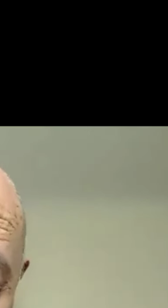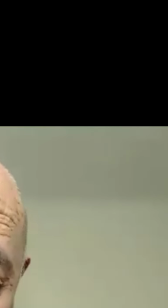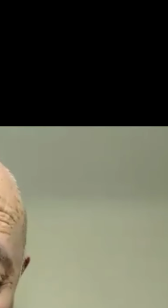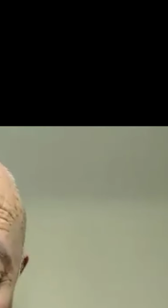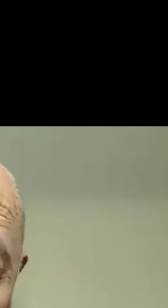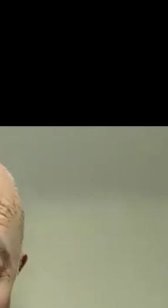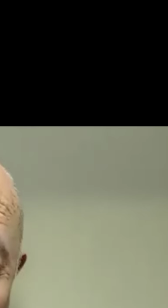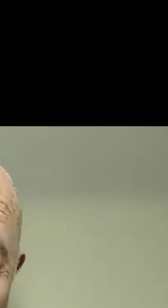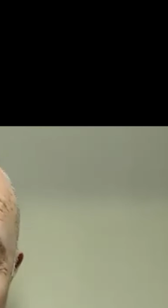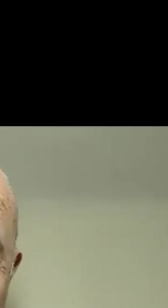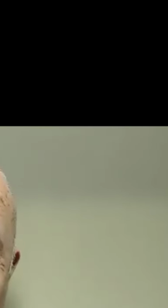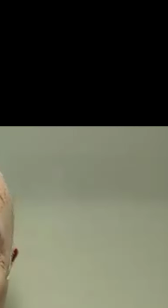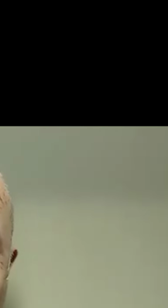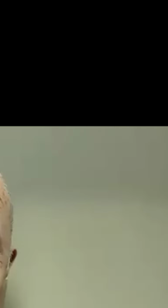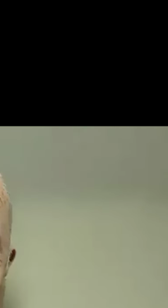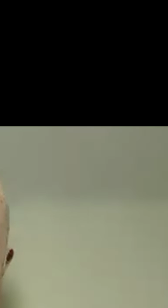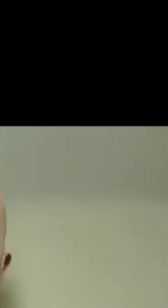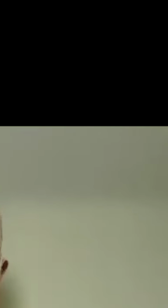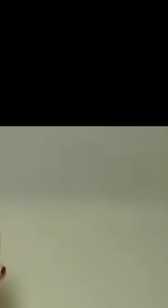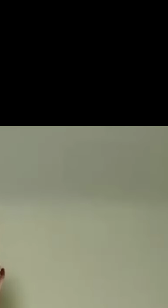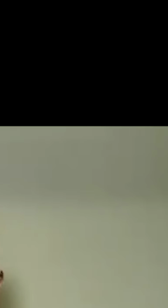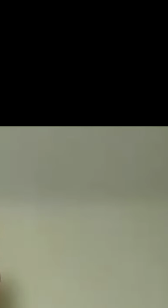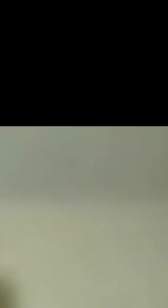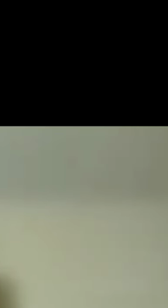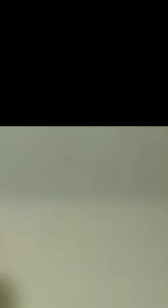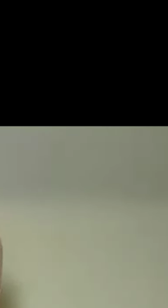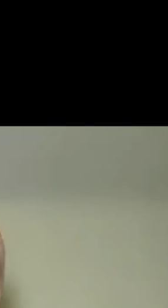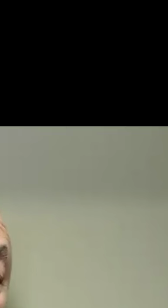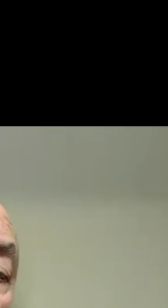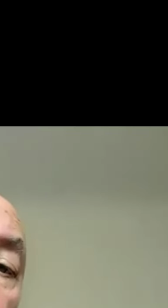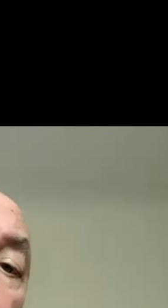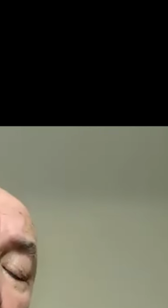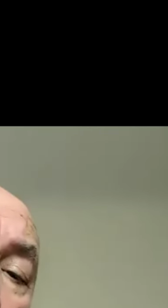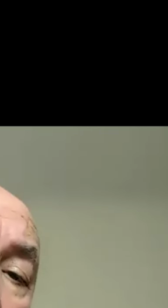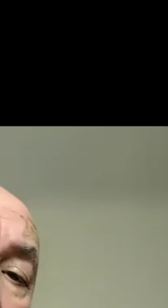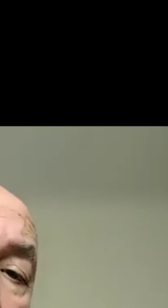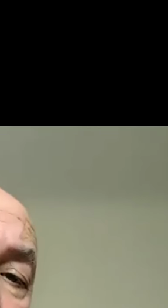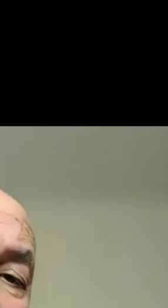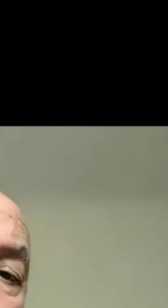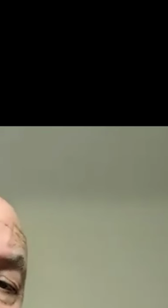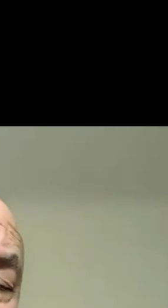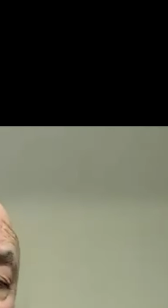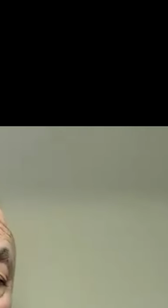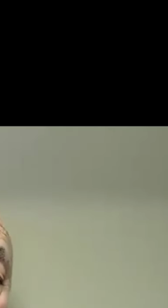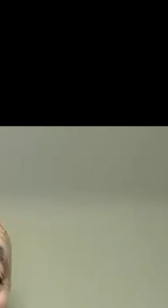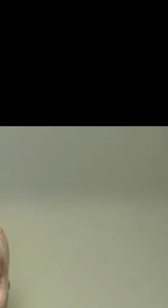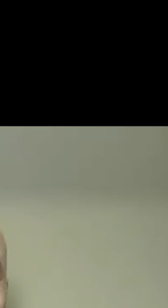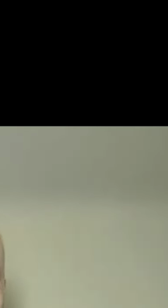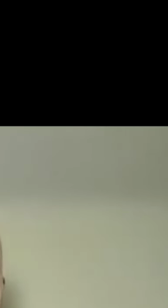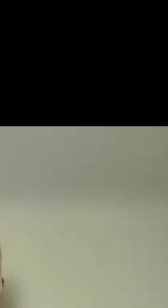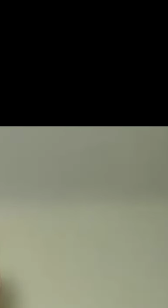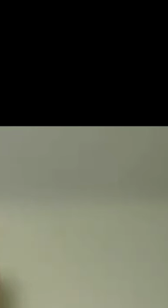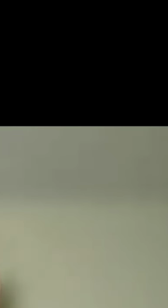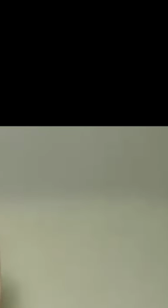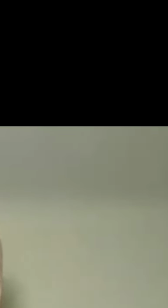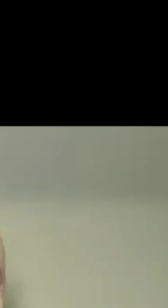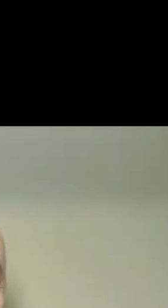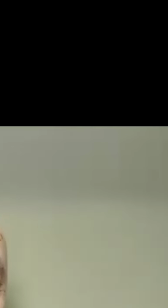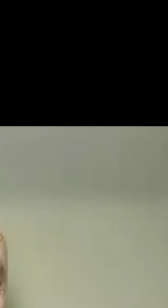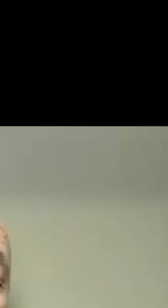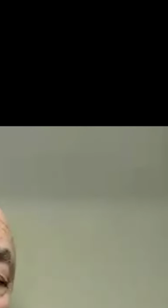am a person who is aging, I am part of this cohort. 65% of the persons who are aging will have